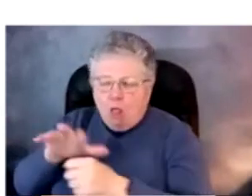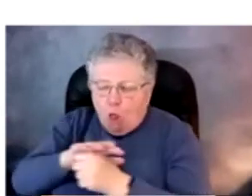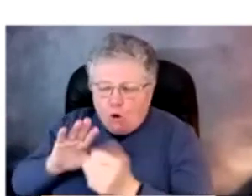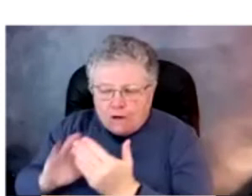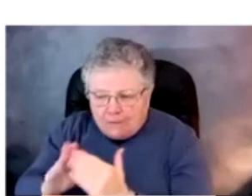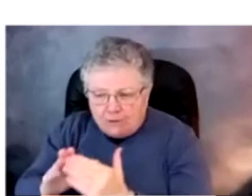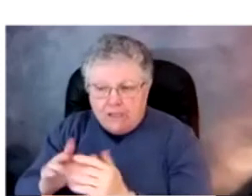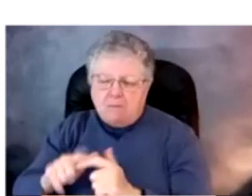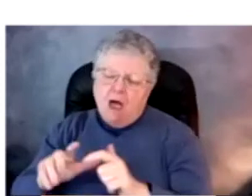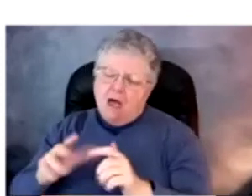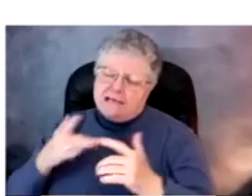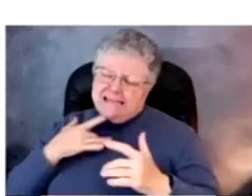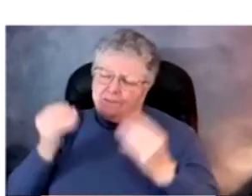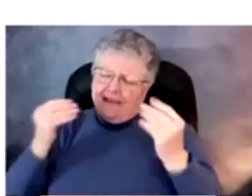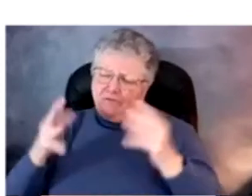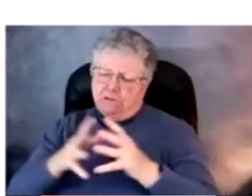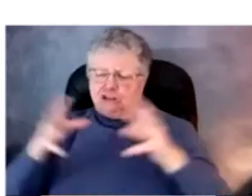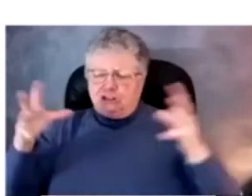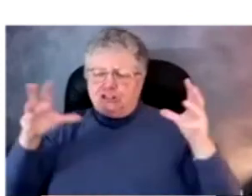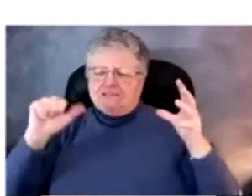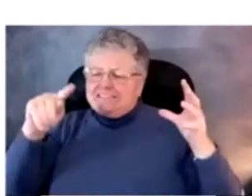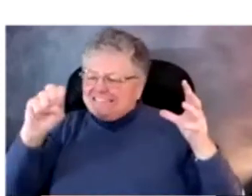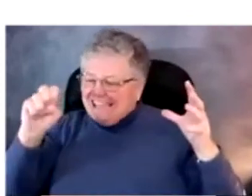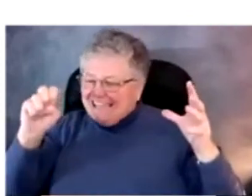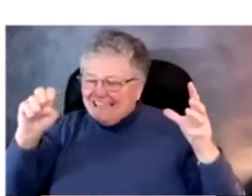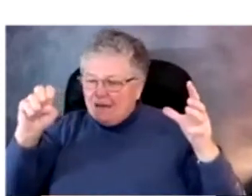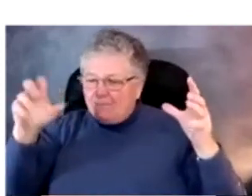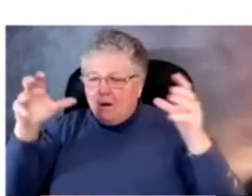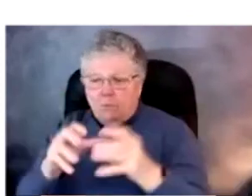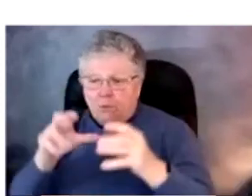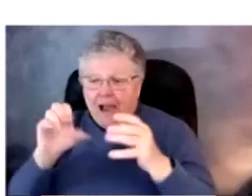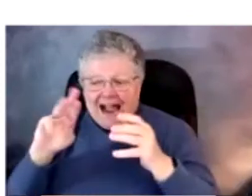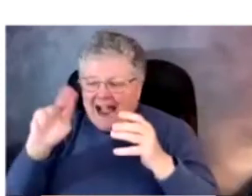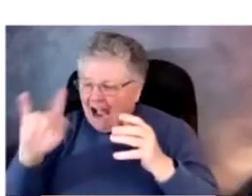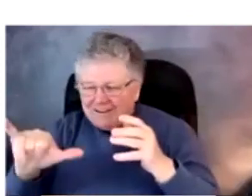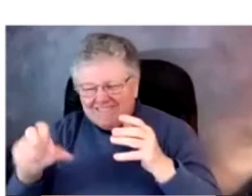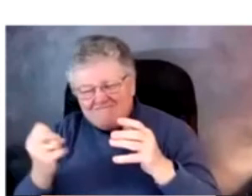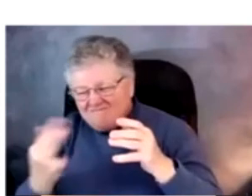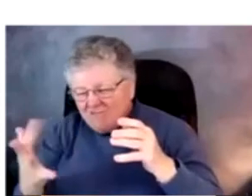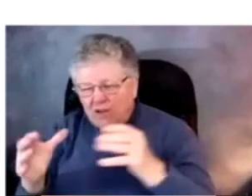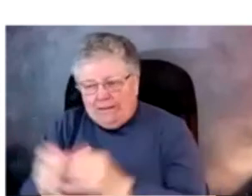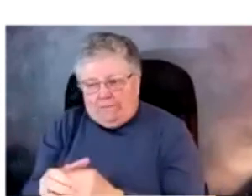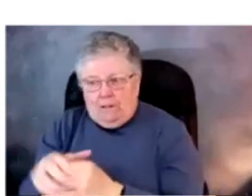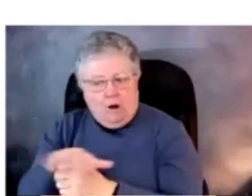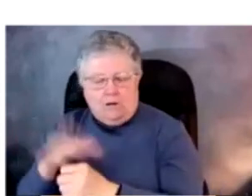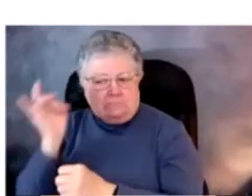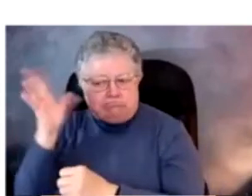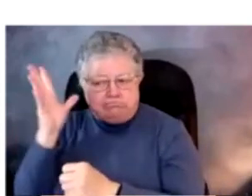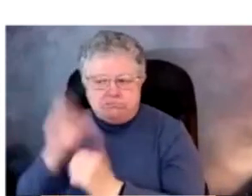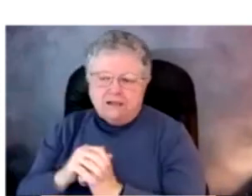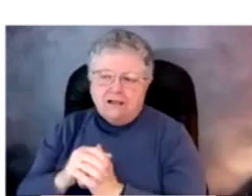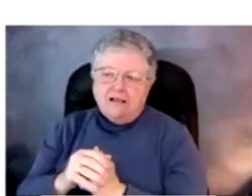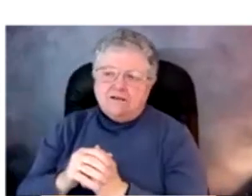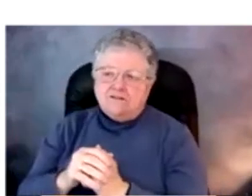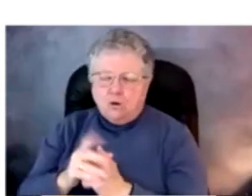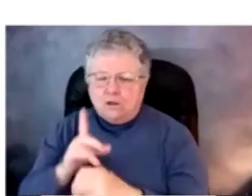state level, but also very rarely at the county level. So we have some resources that we can share if folks are interested in like what surveys